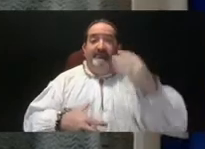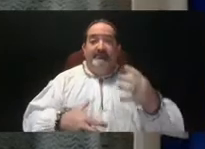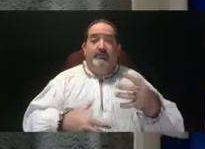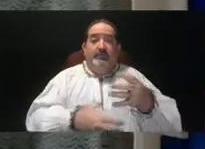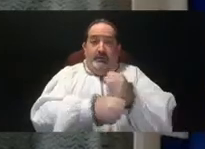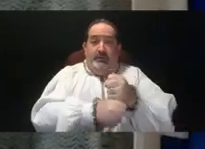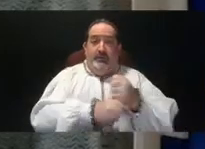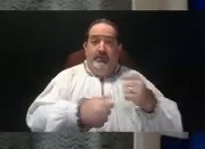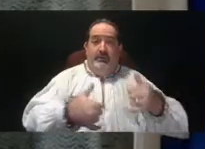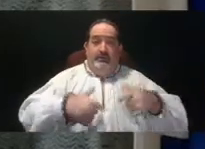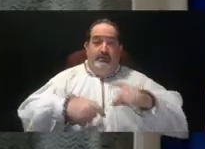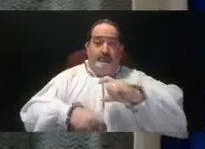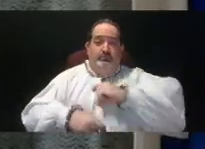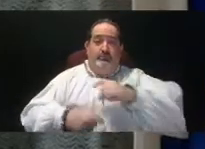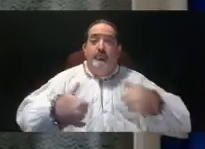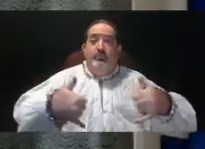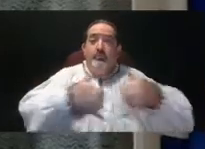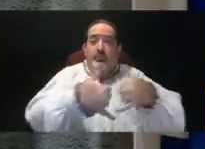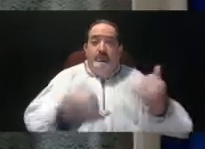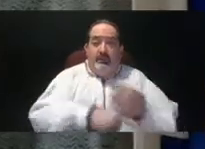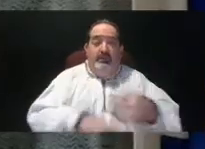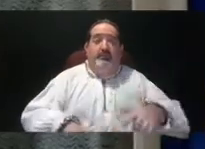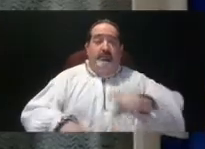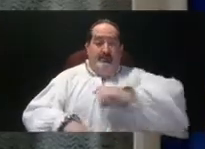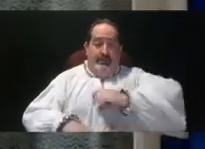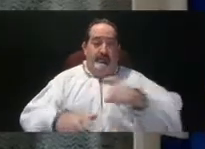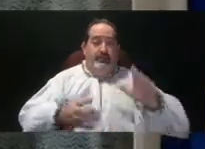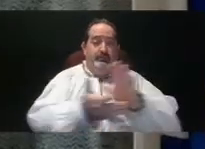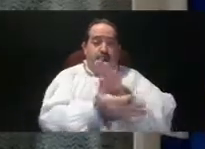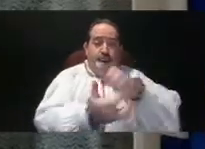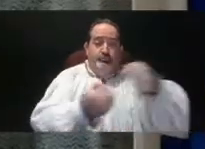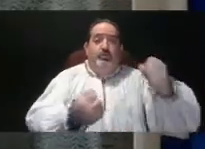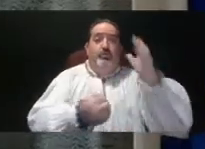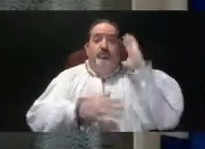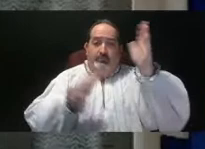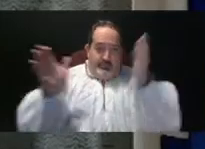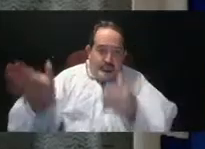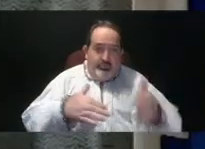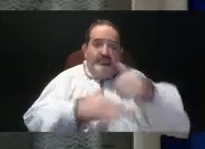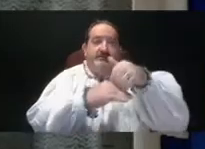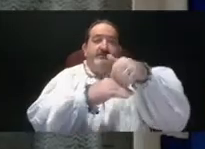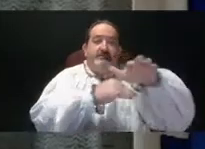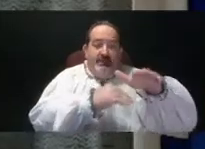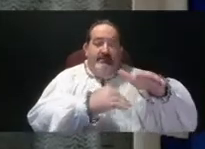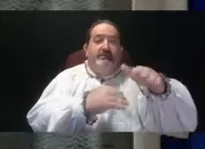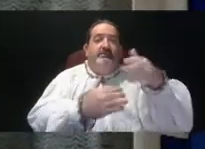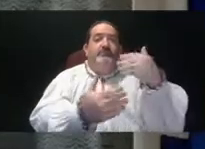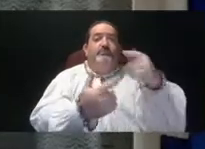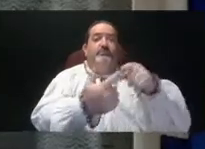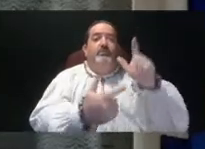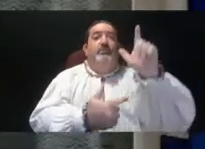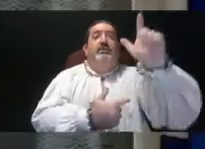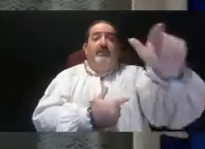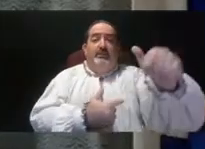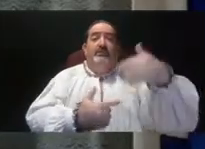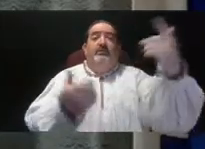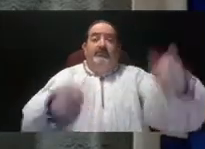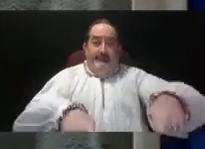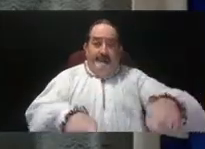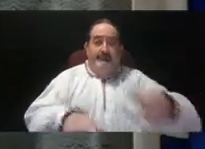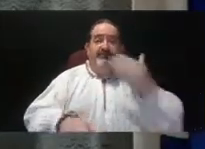recipients, your award medallion and promissory scroll will be arranged to be delivered to you at a future event. Thank you.